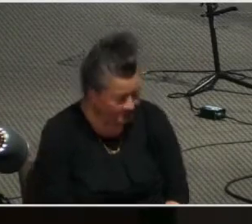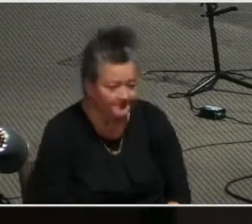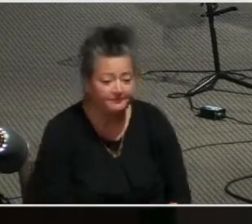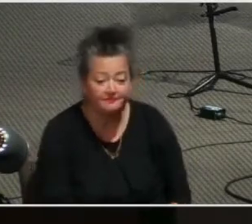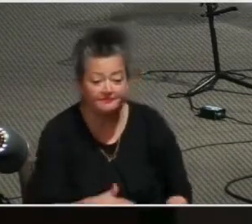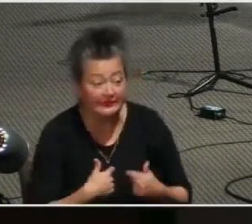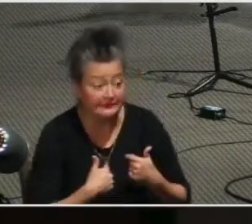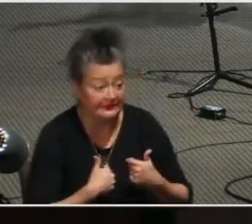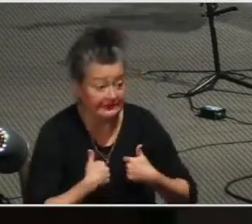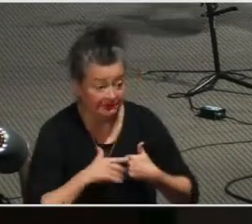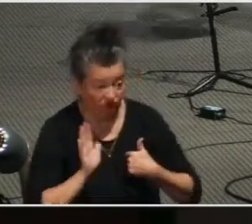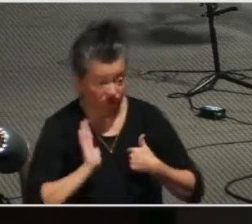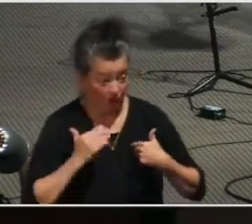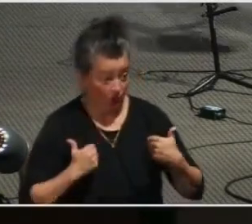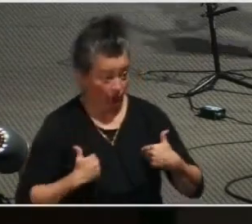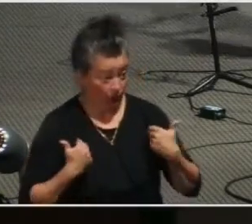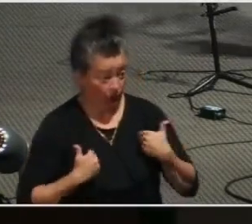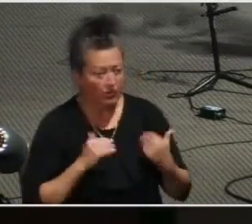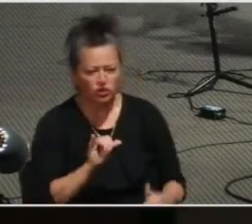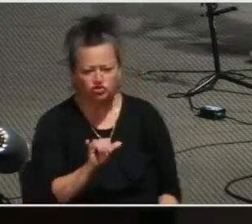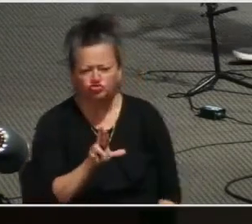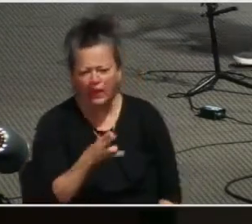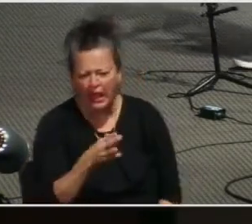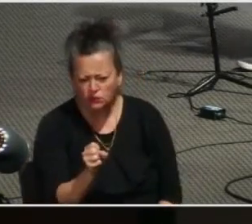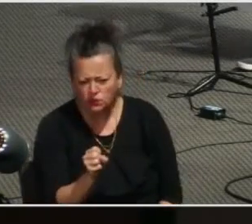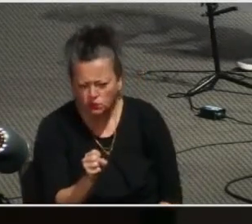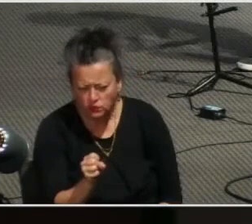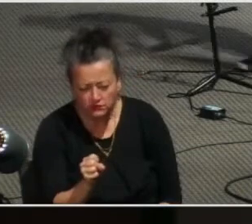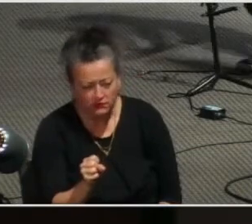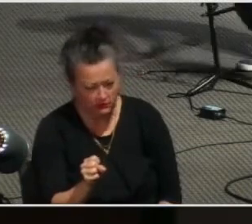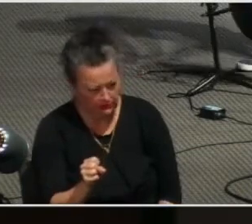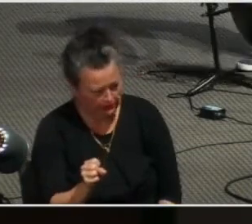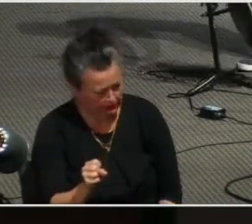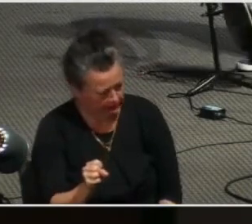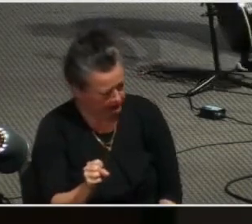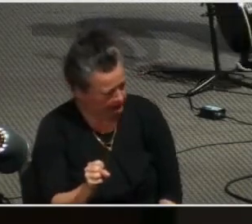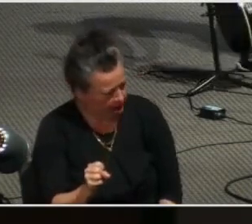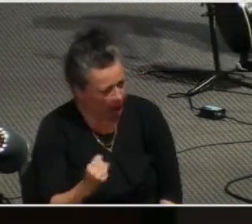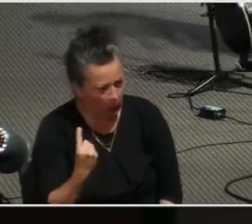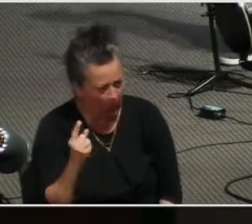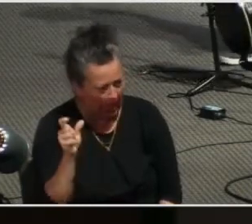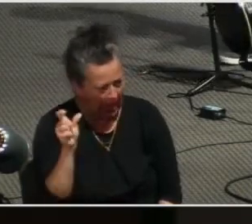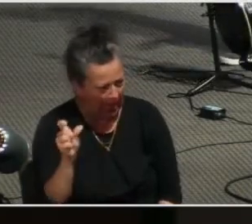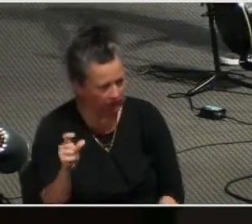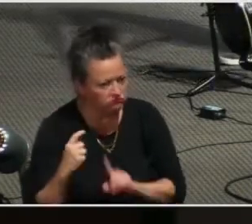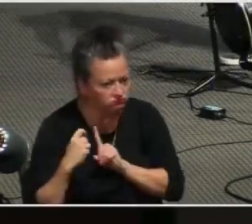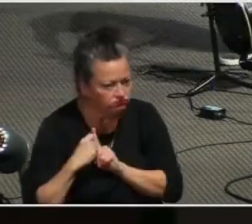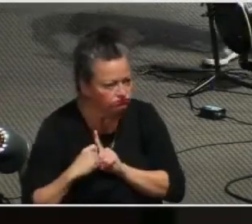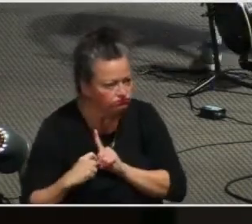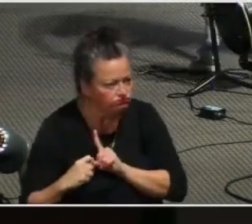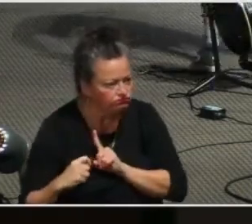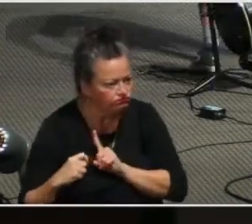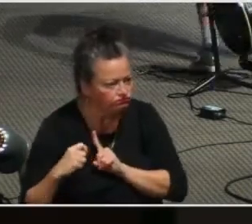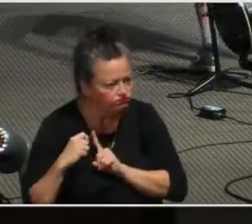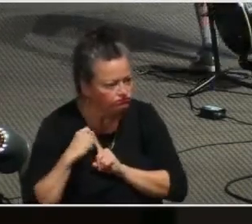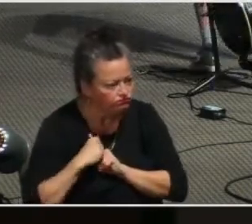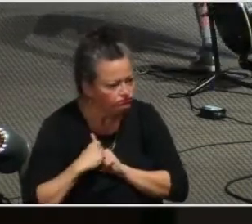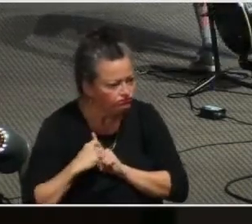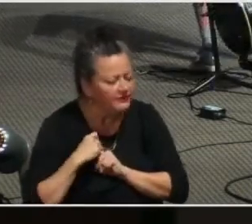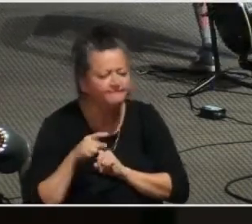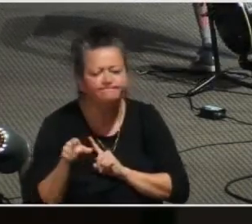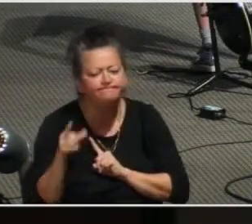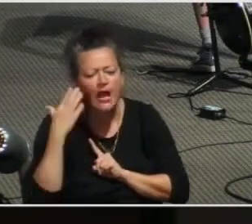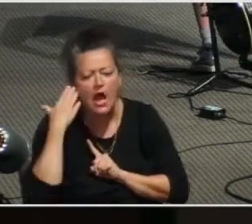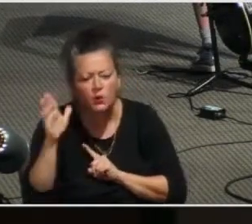When I was in junior high school, I had a tormentor. I don't remember his name, but I remember